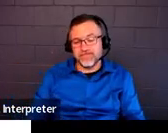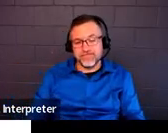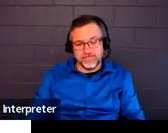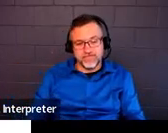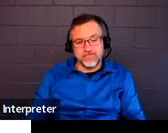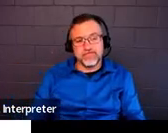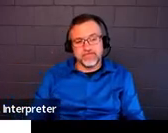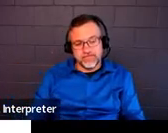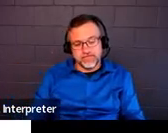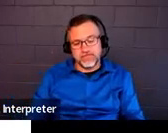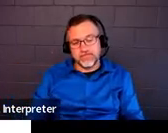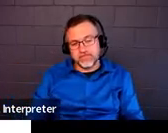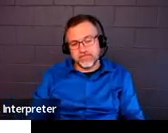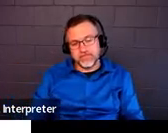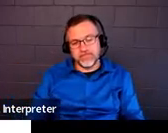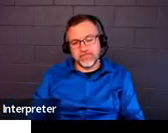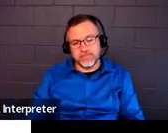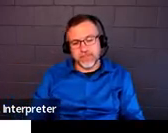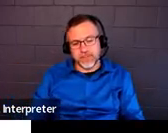So